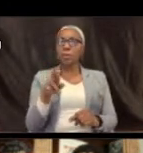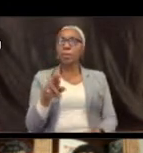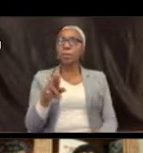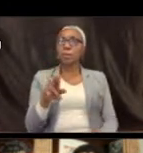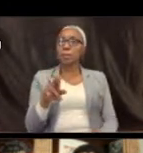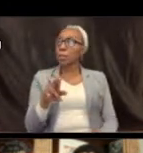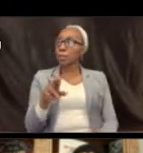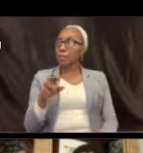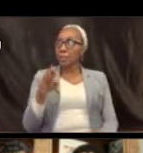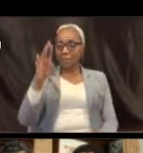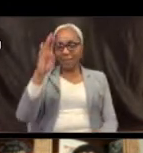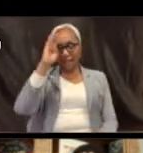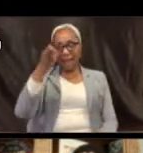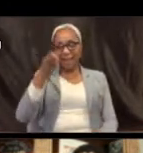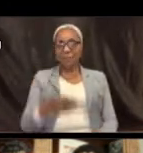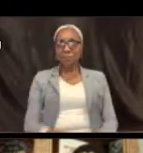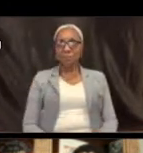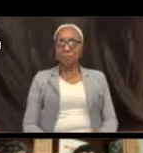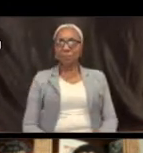Aye.